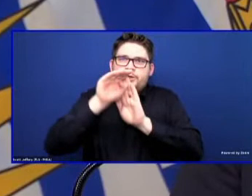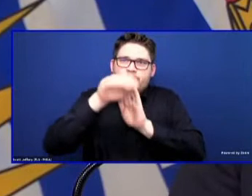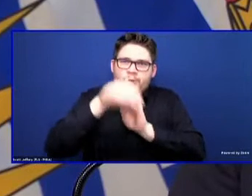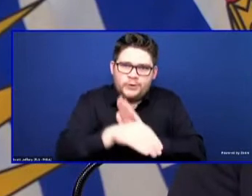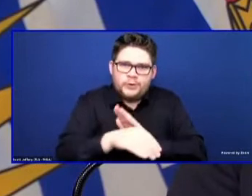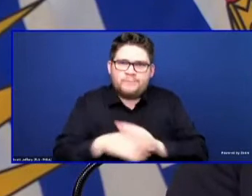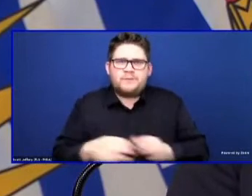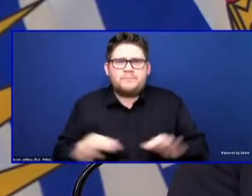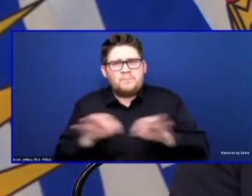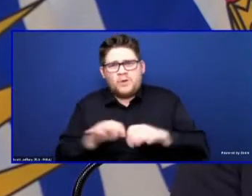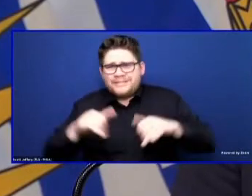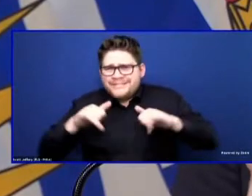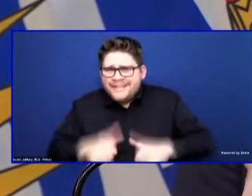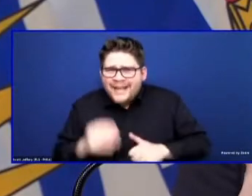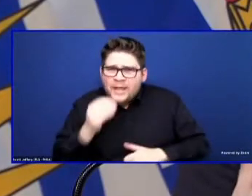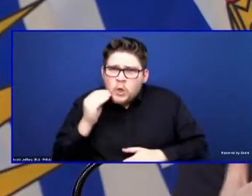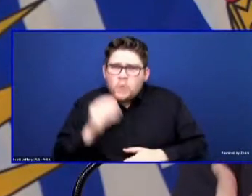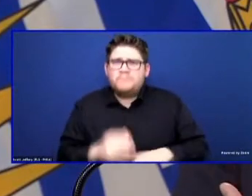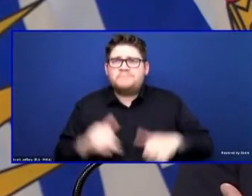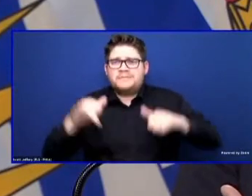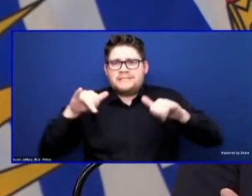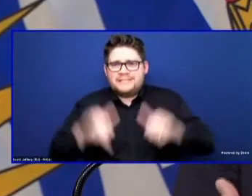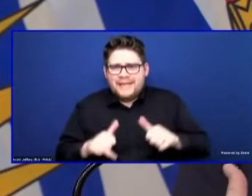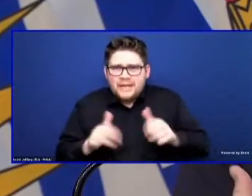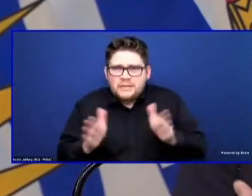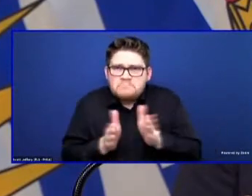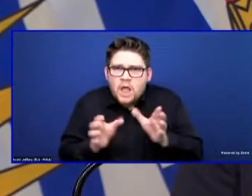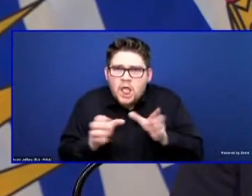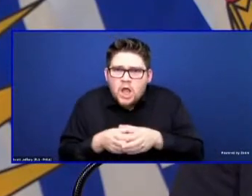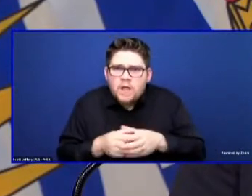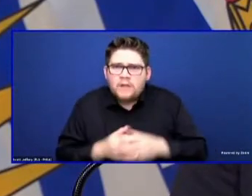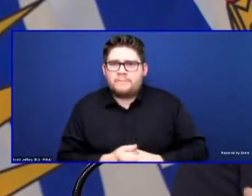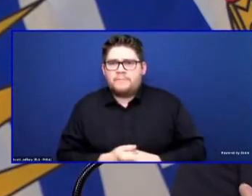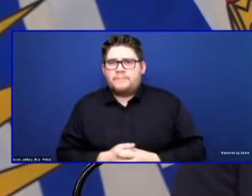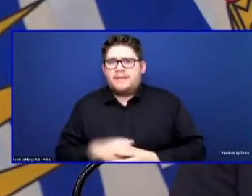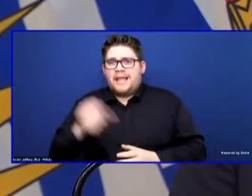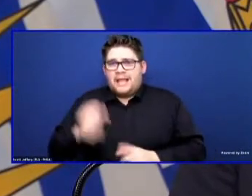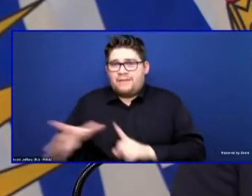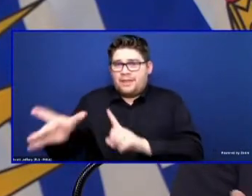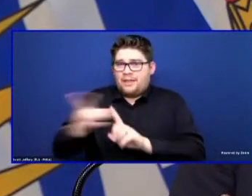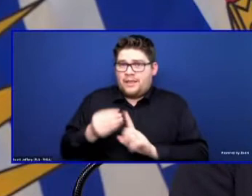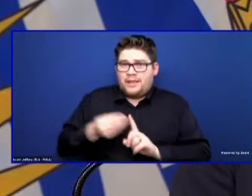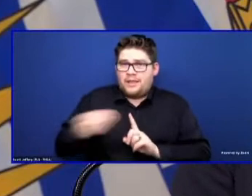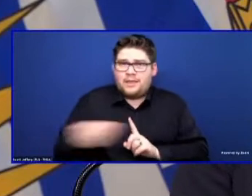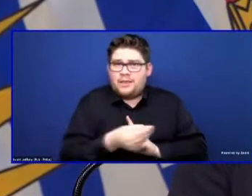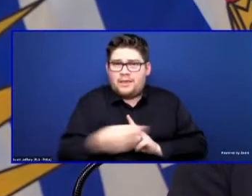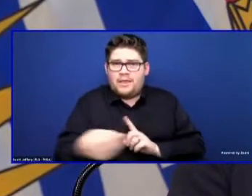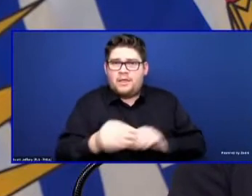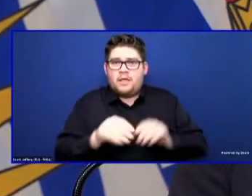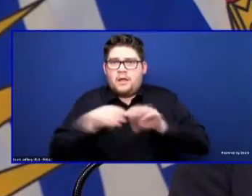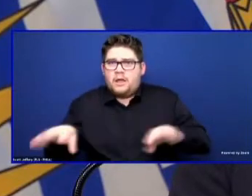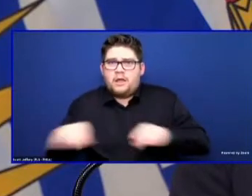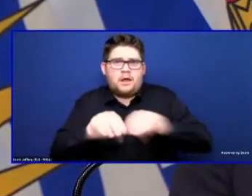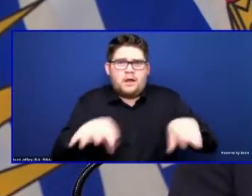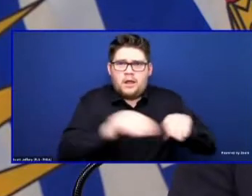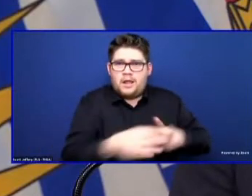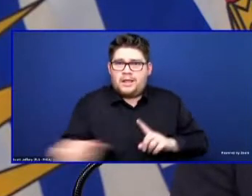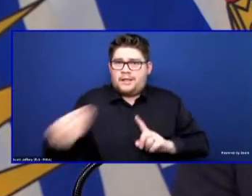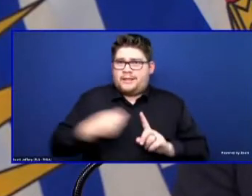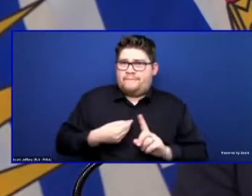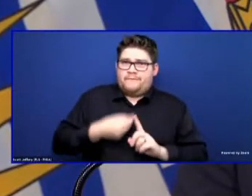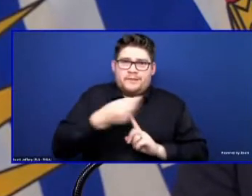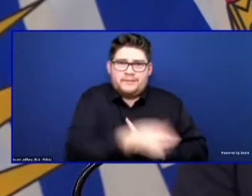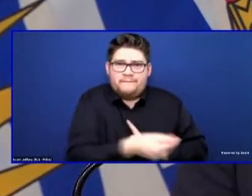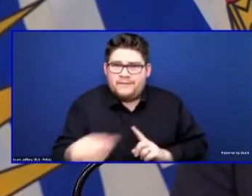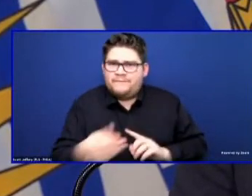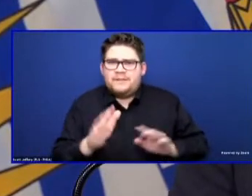between, that we're spreading between people and bringing it home to our families, our workplaces. We